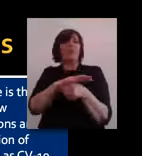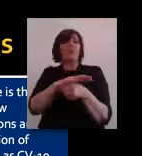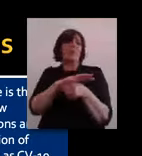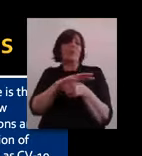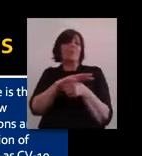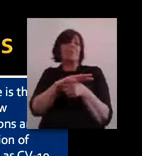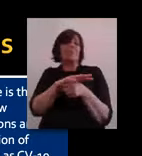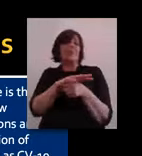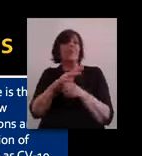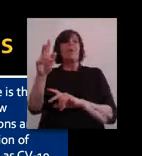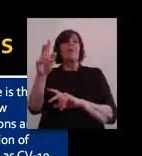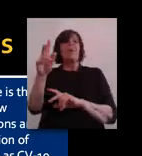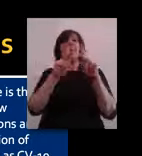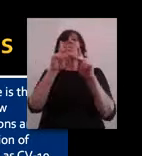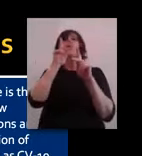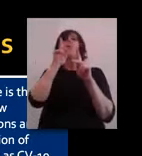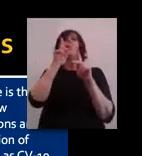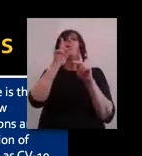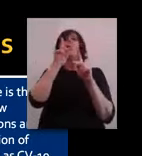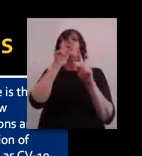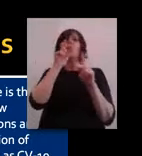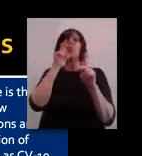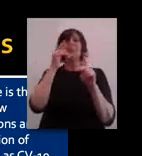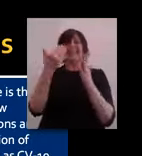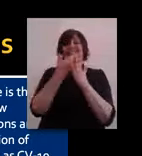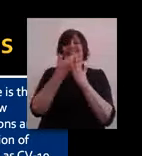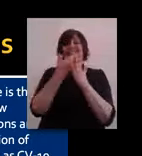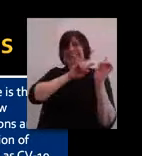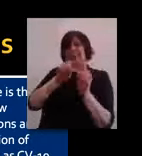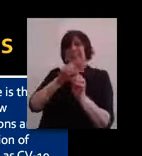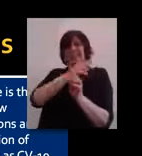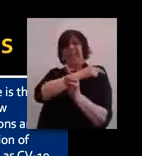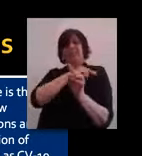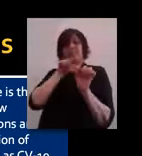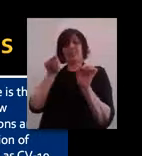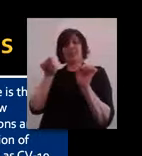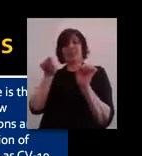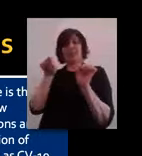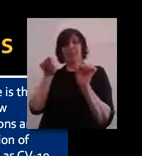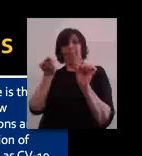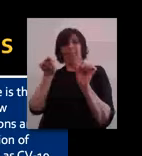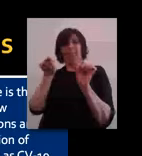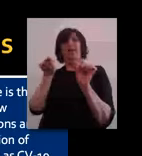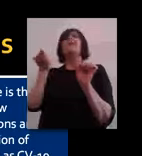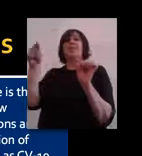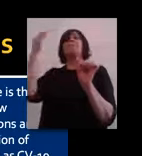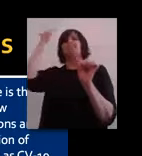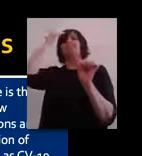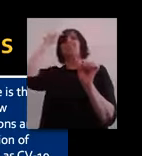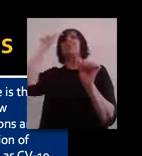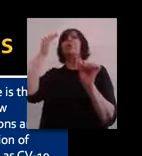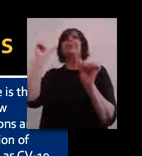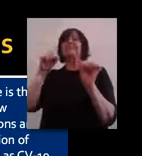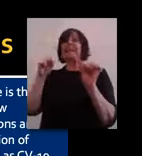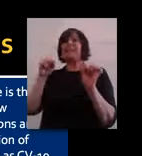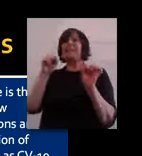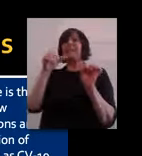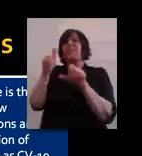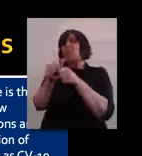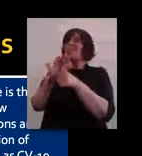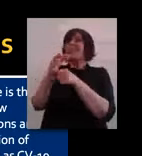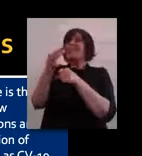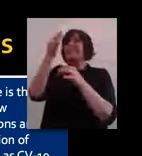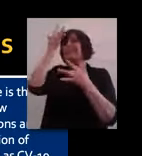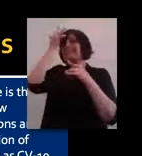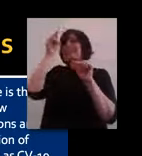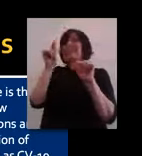are newly admitted to the hospital that already have a diagnosis of COVID-19, and then also people who were admitted